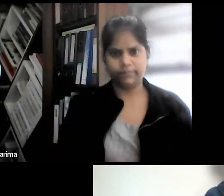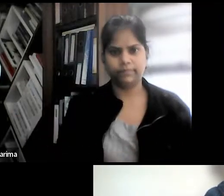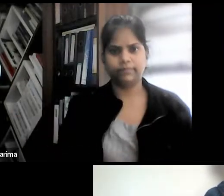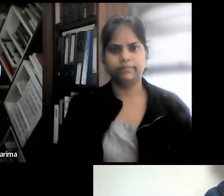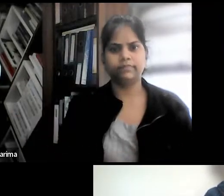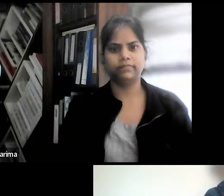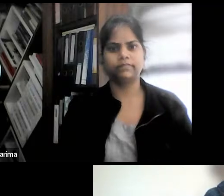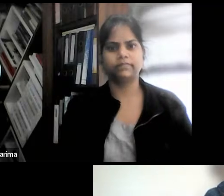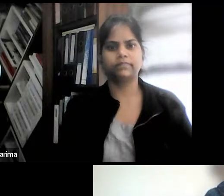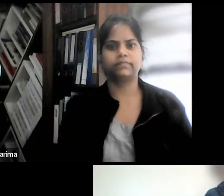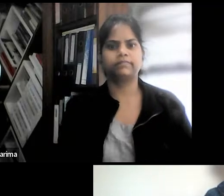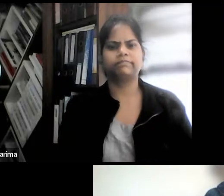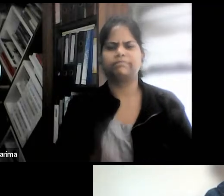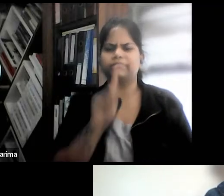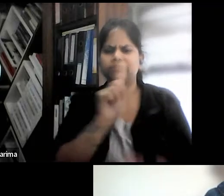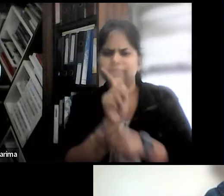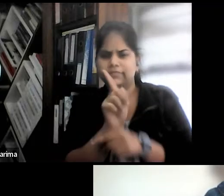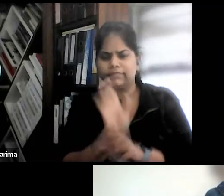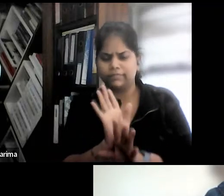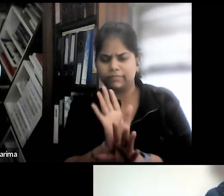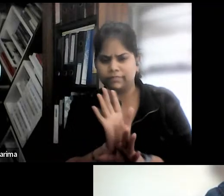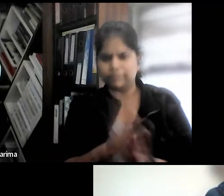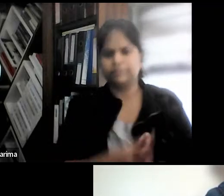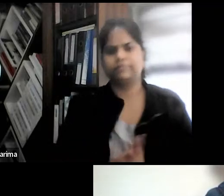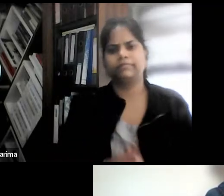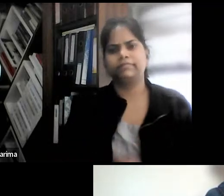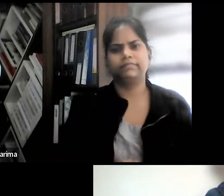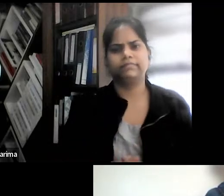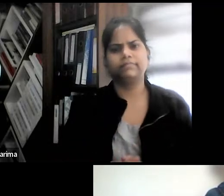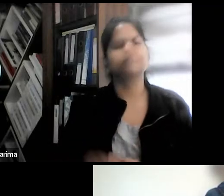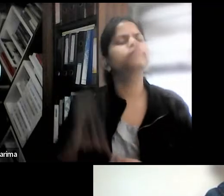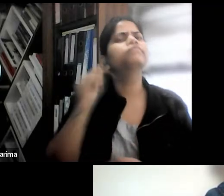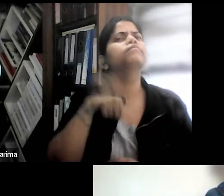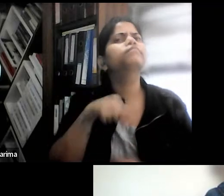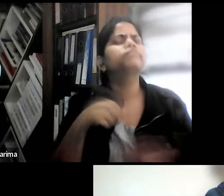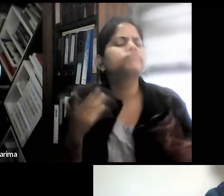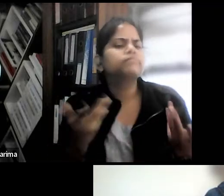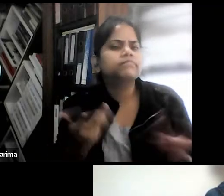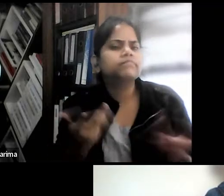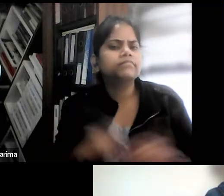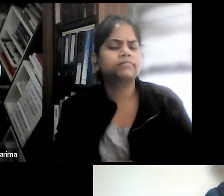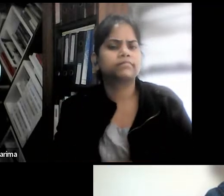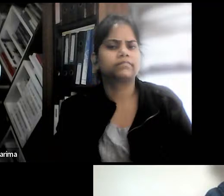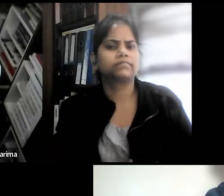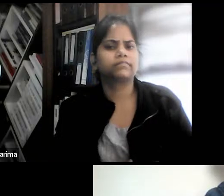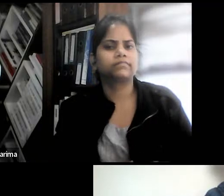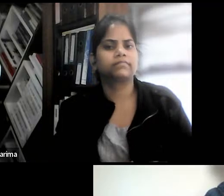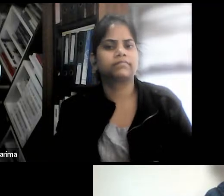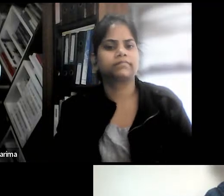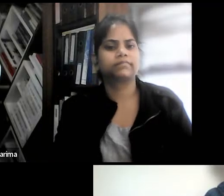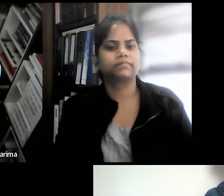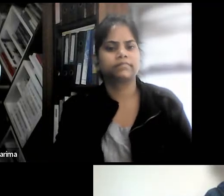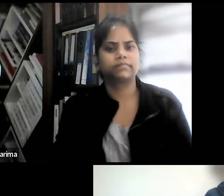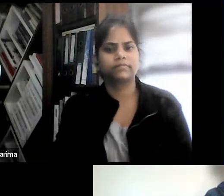one second. So today we will hear her on one second.